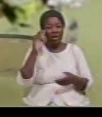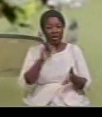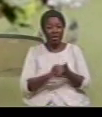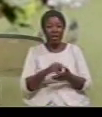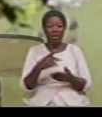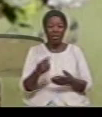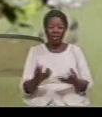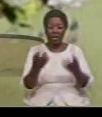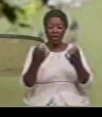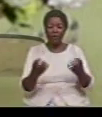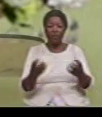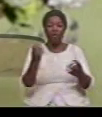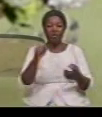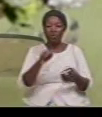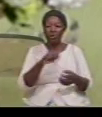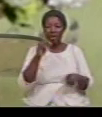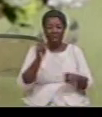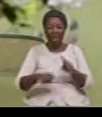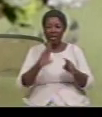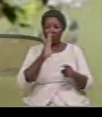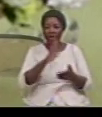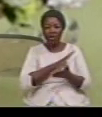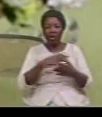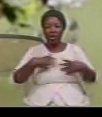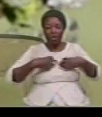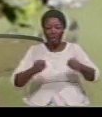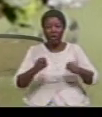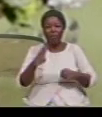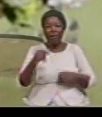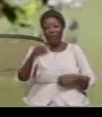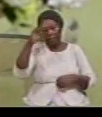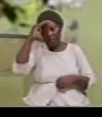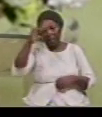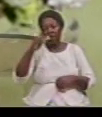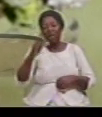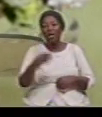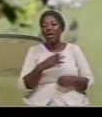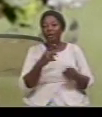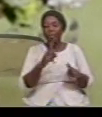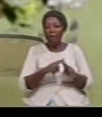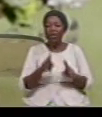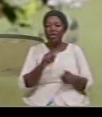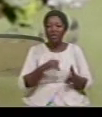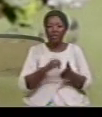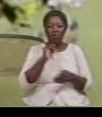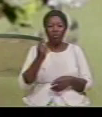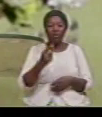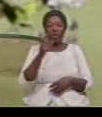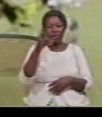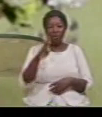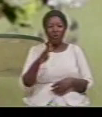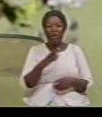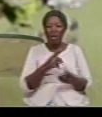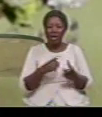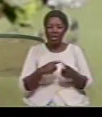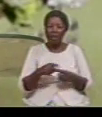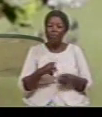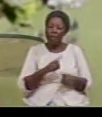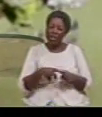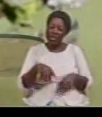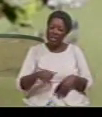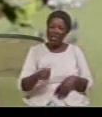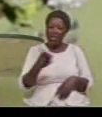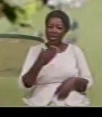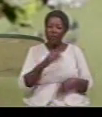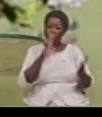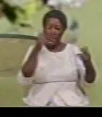by human effort and that the leper was as good as death, there was still hope for the leper. There is still hope for sinners